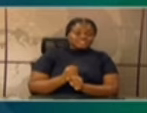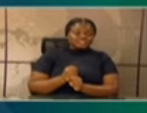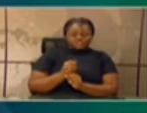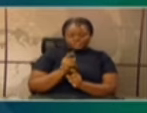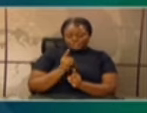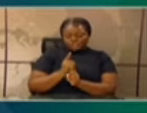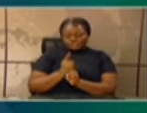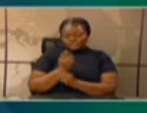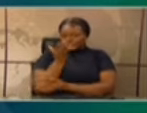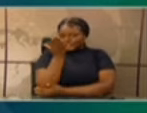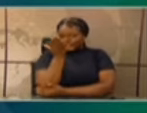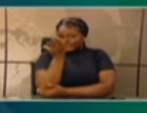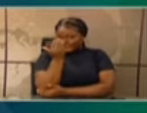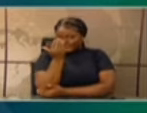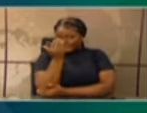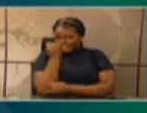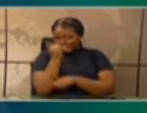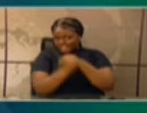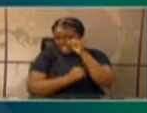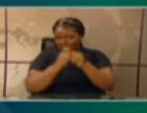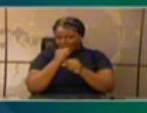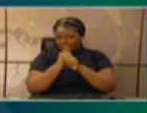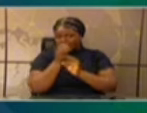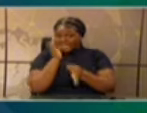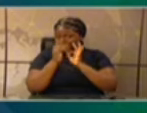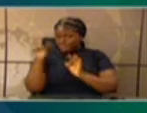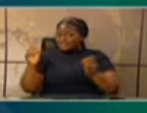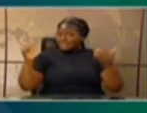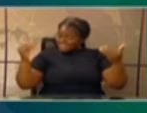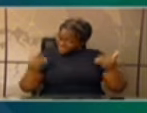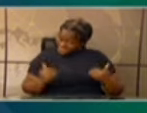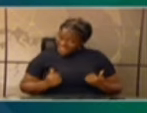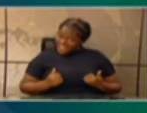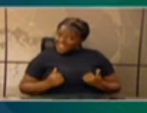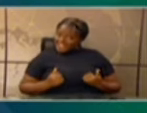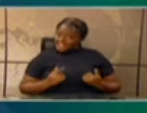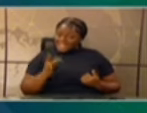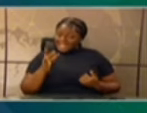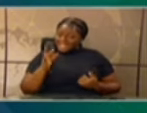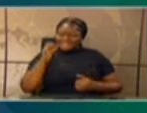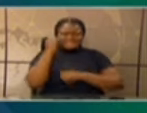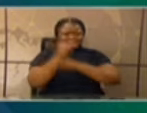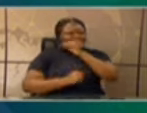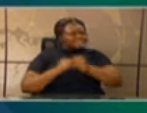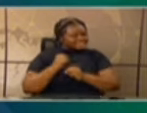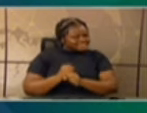just 15 years, even if he had 8 years,